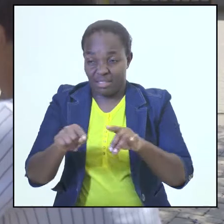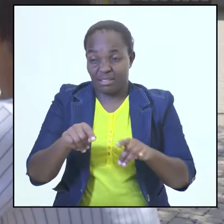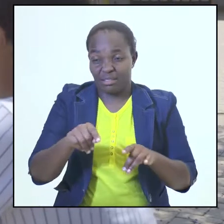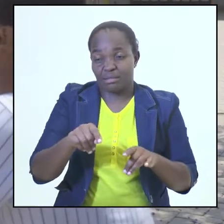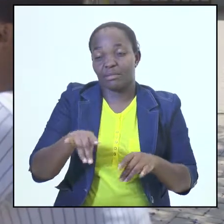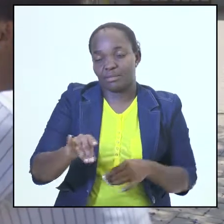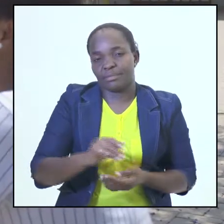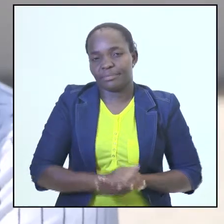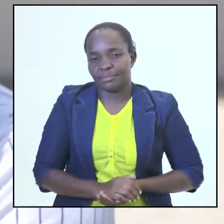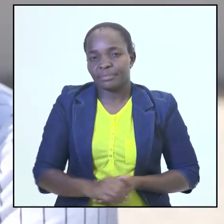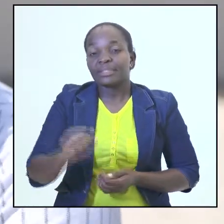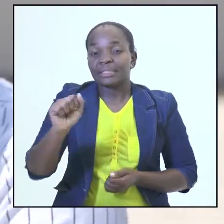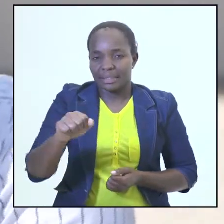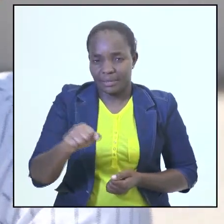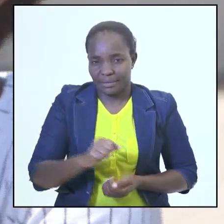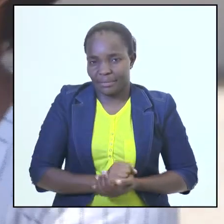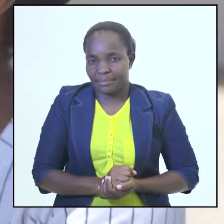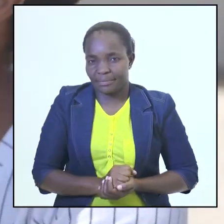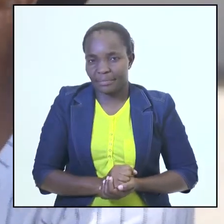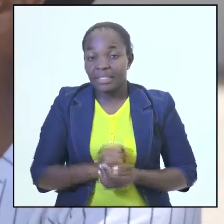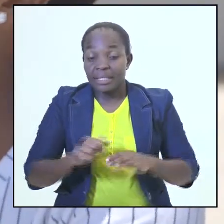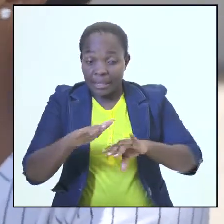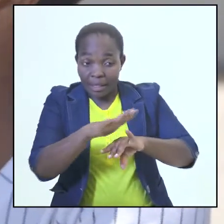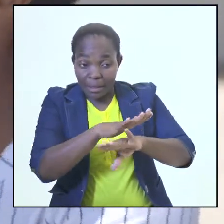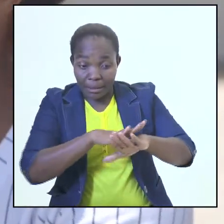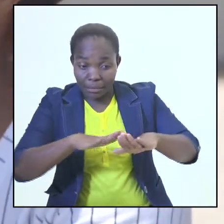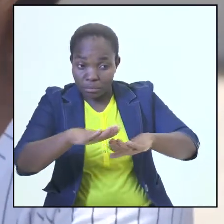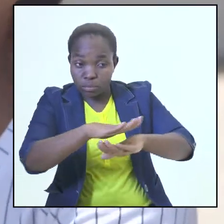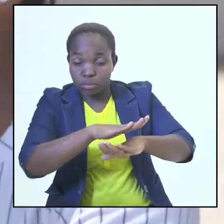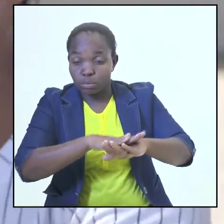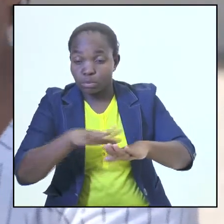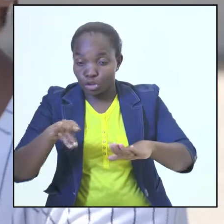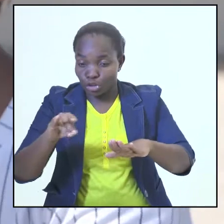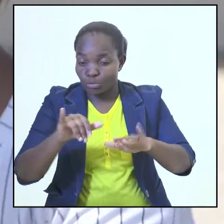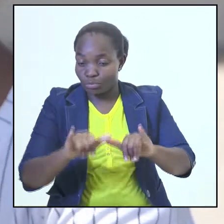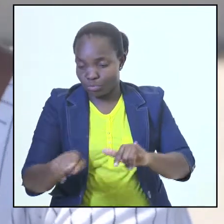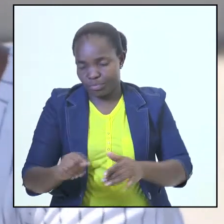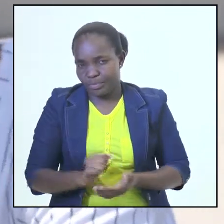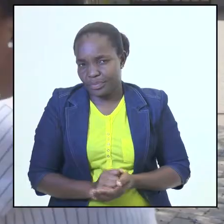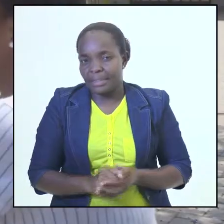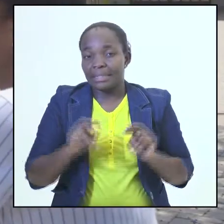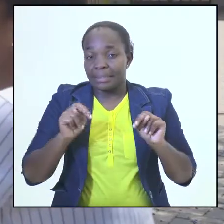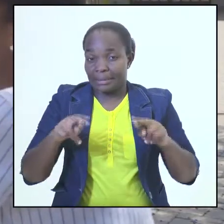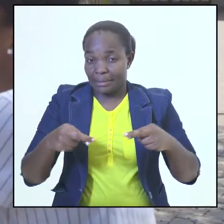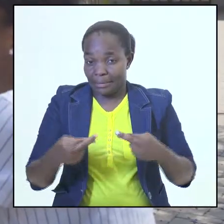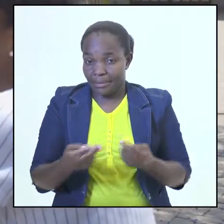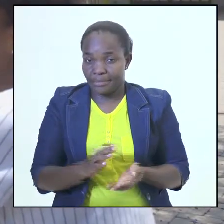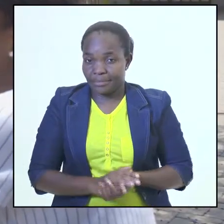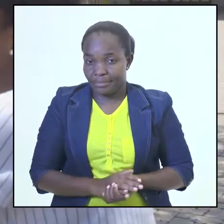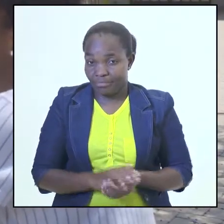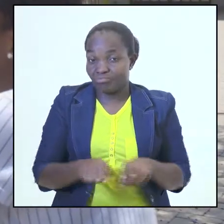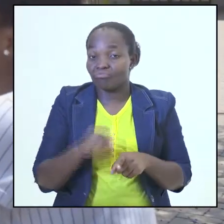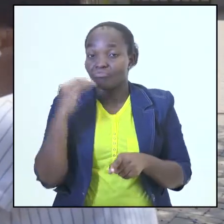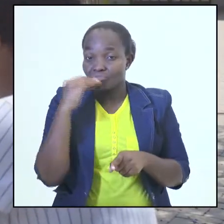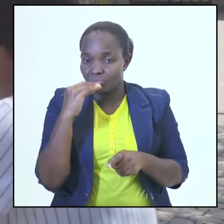Exactly. And also their natural habitats, the areas where they live naturally. And also the natural resources, such as the food they eat, you